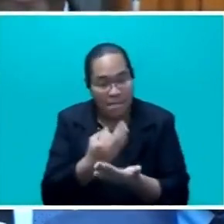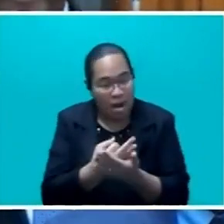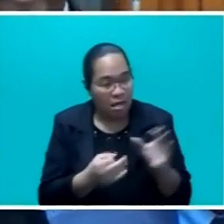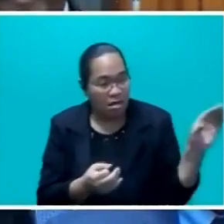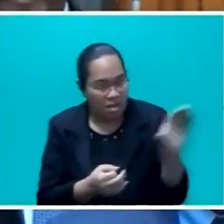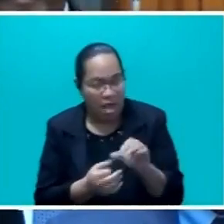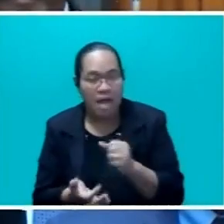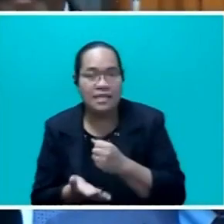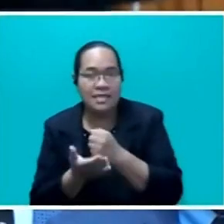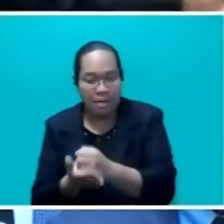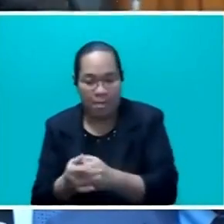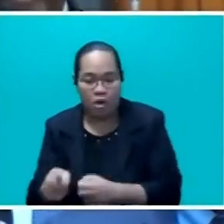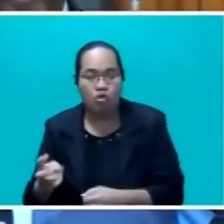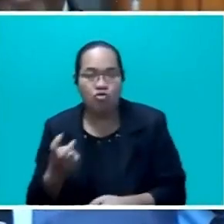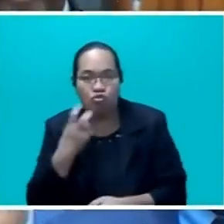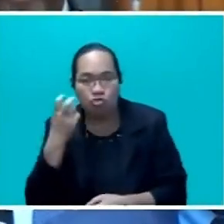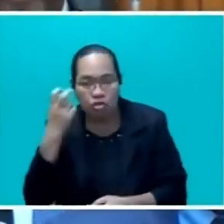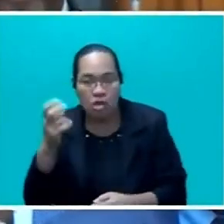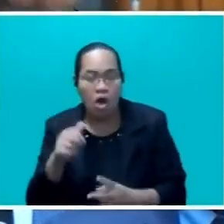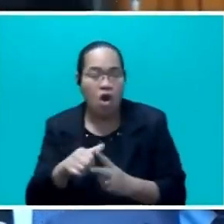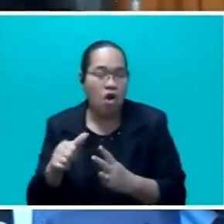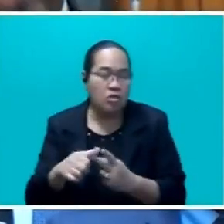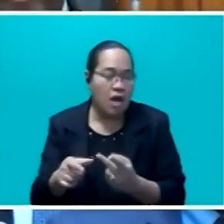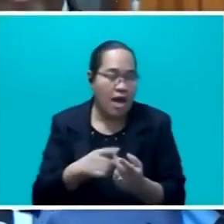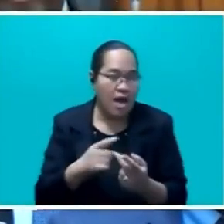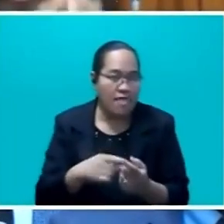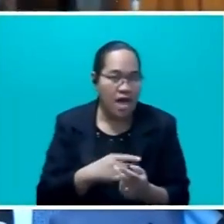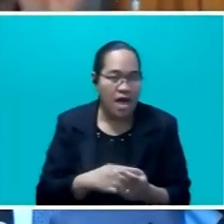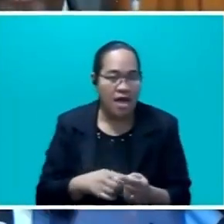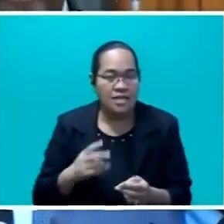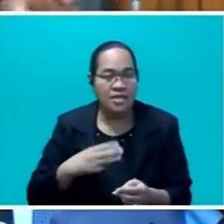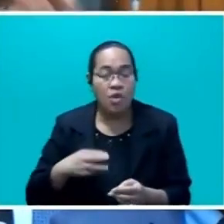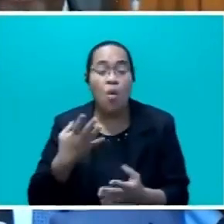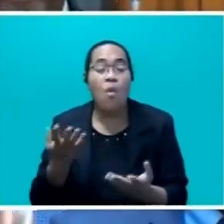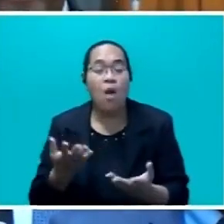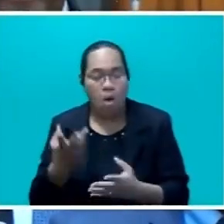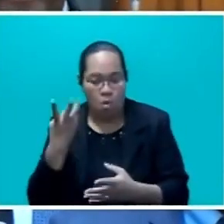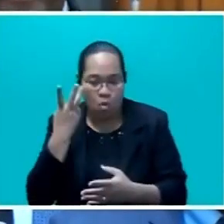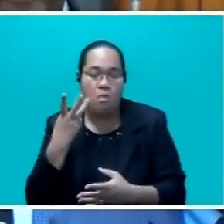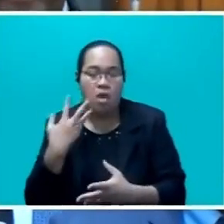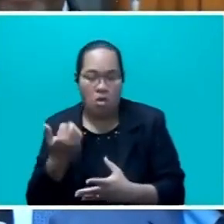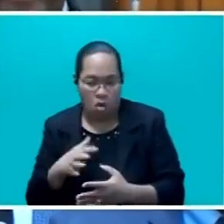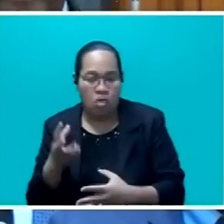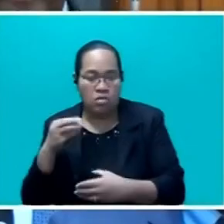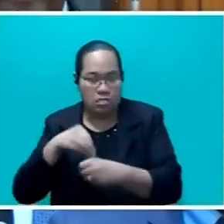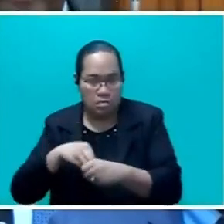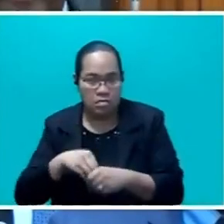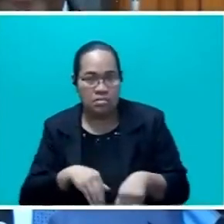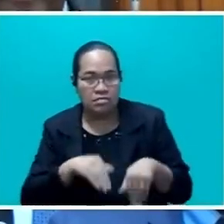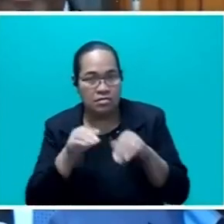industry and also supported the line industries, that where women also participate.